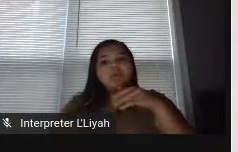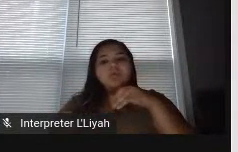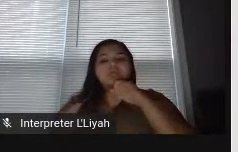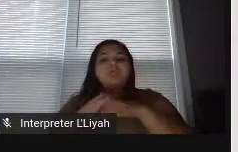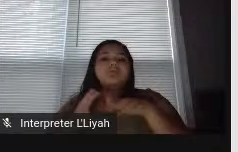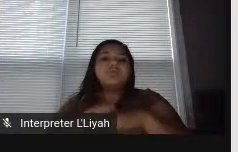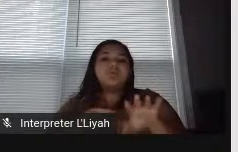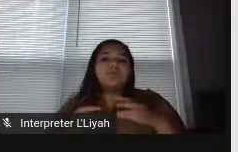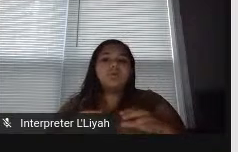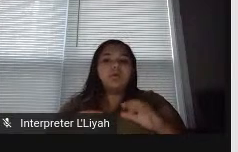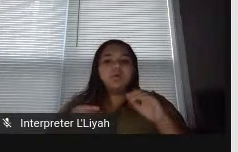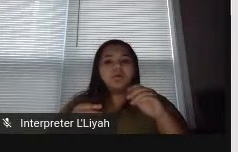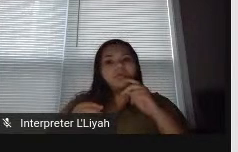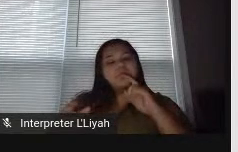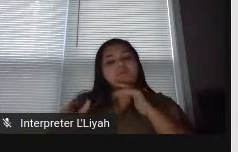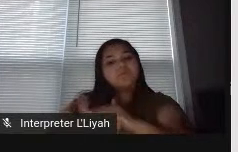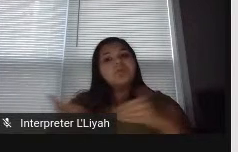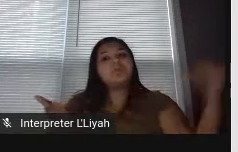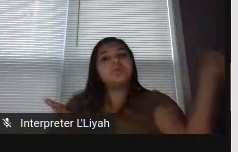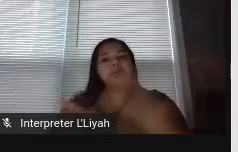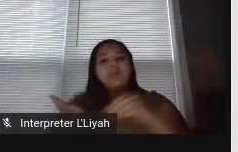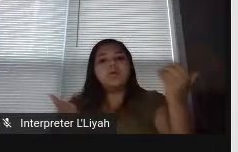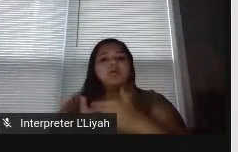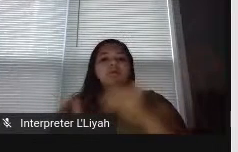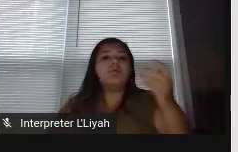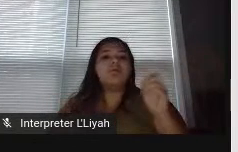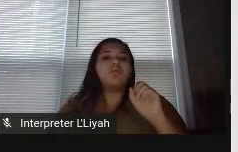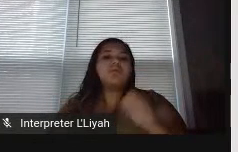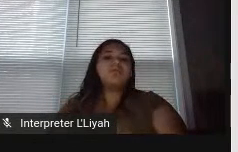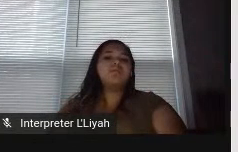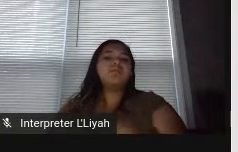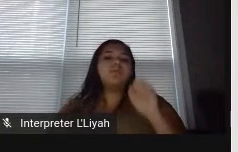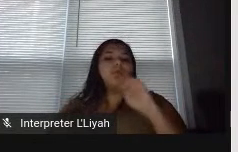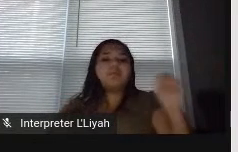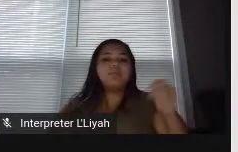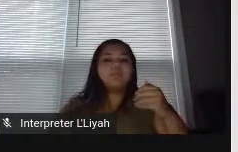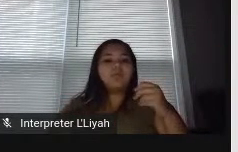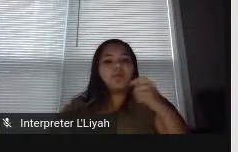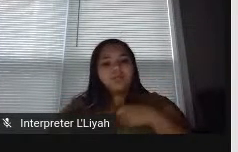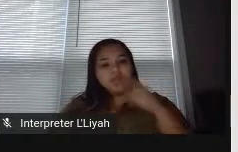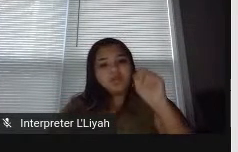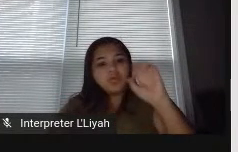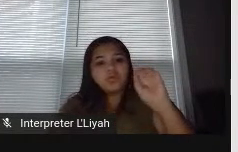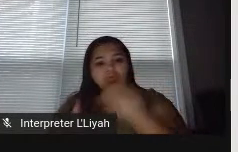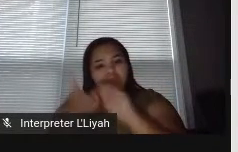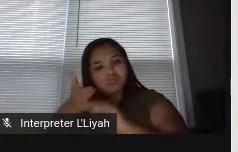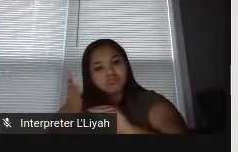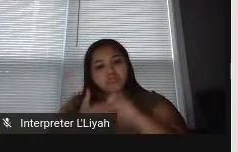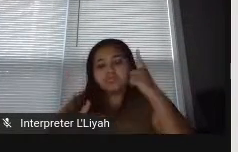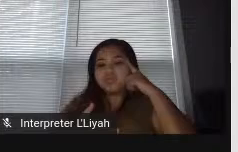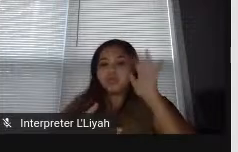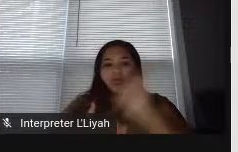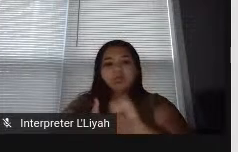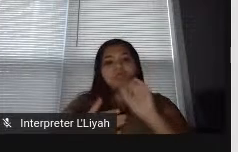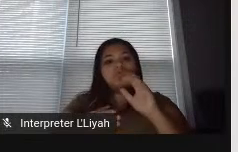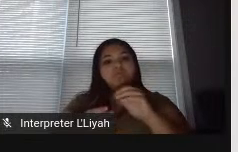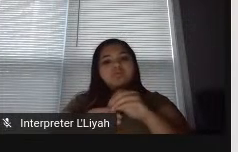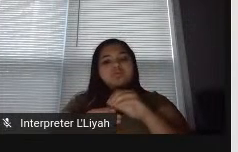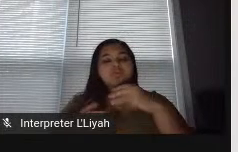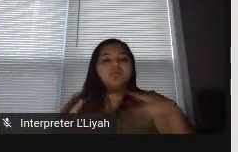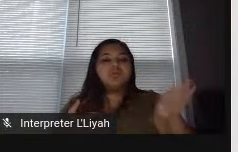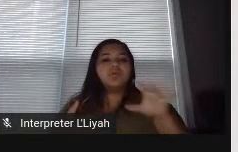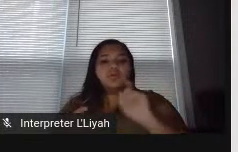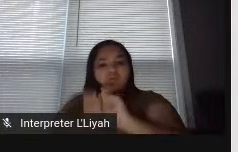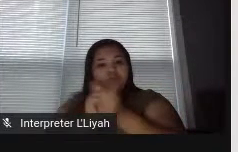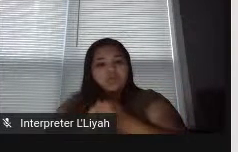or repeating something over again. Having notes for that student,